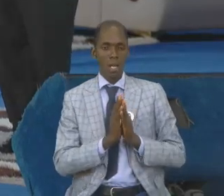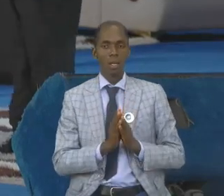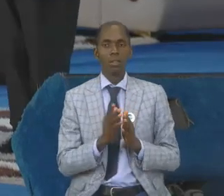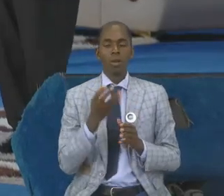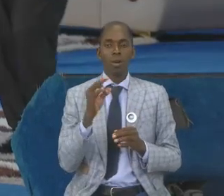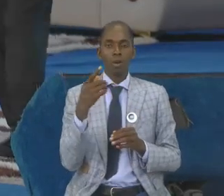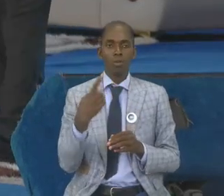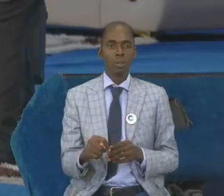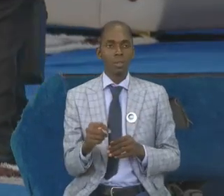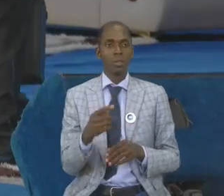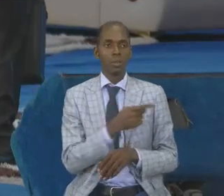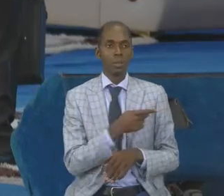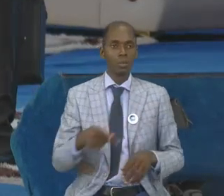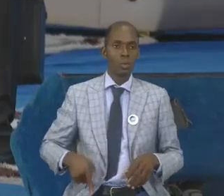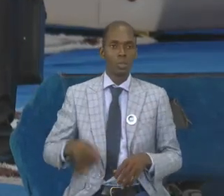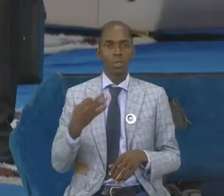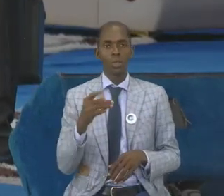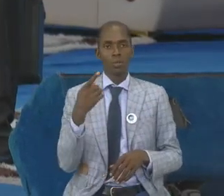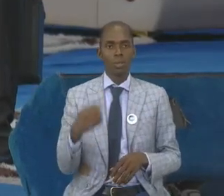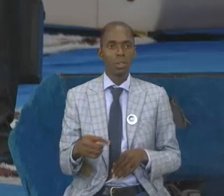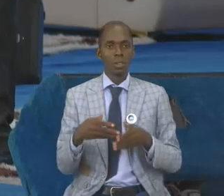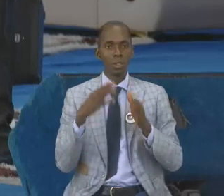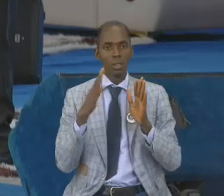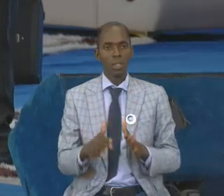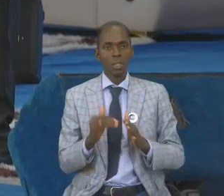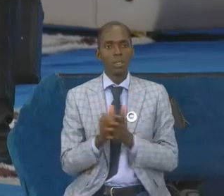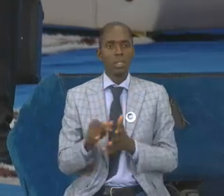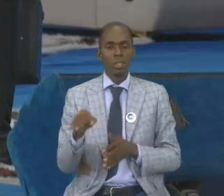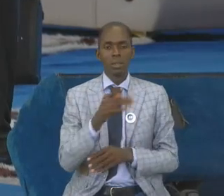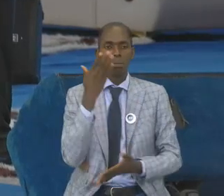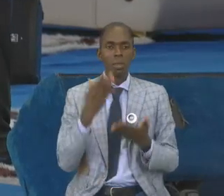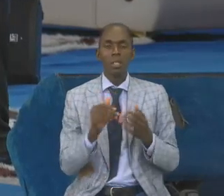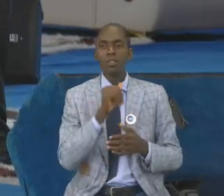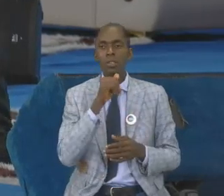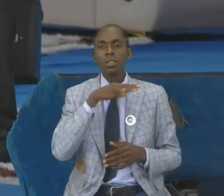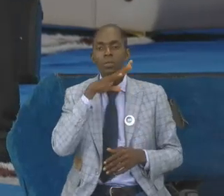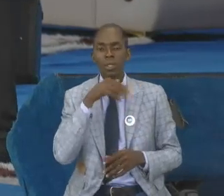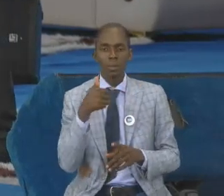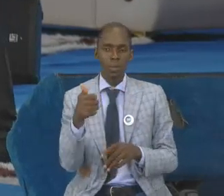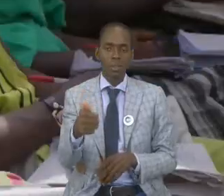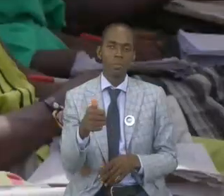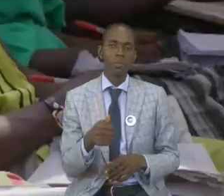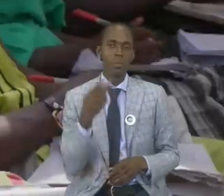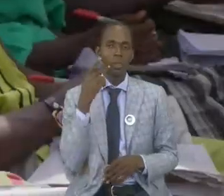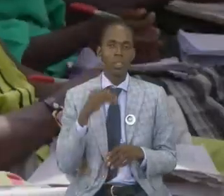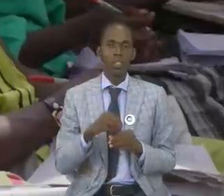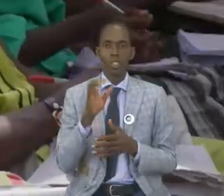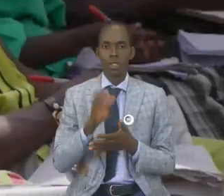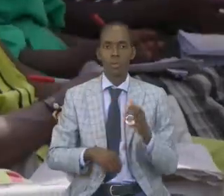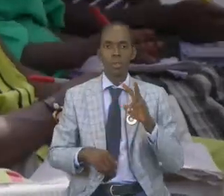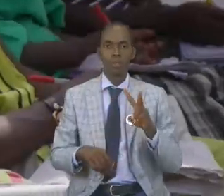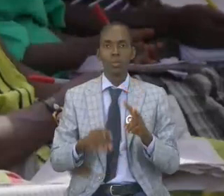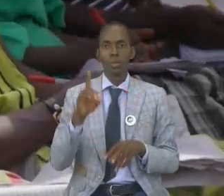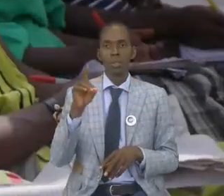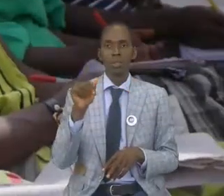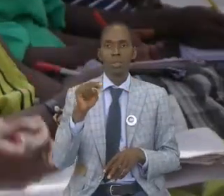prince of the eunuchs that he might not defile himself. Look at chapter 2 there. Chapter